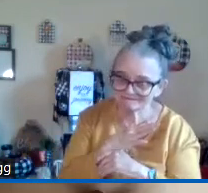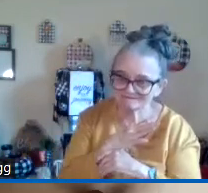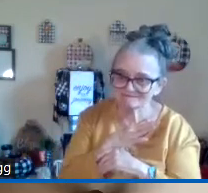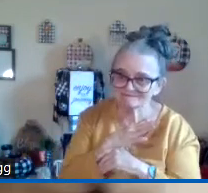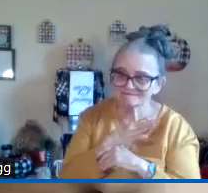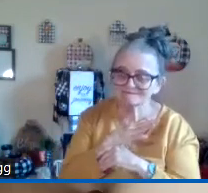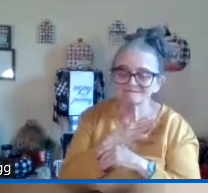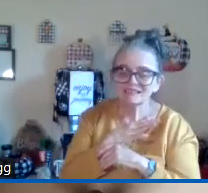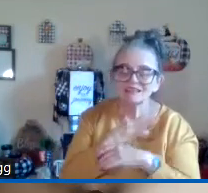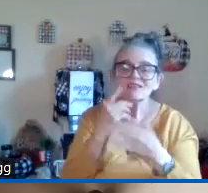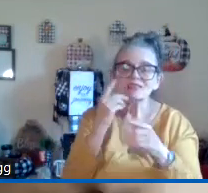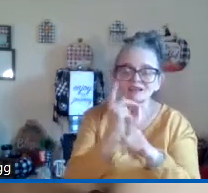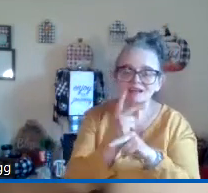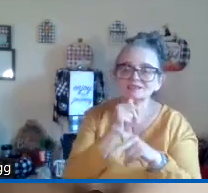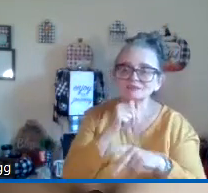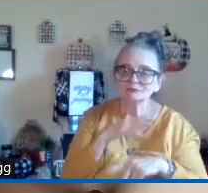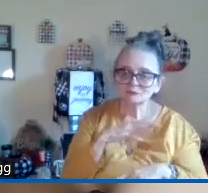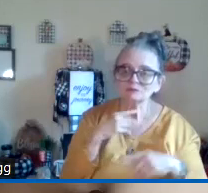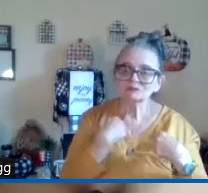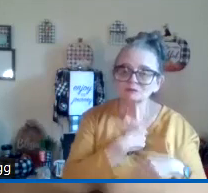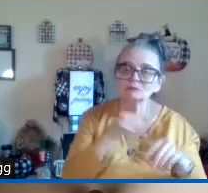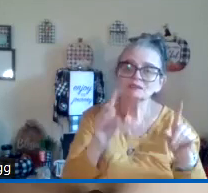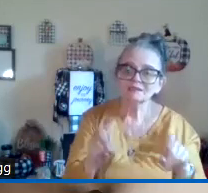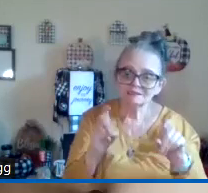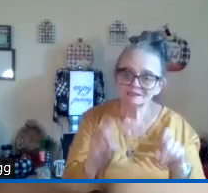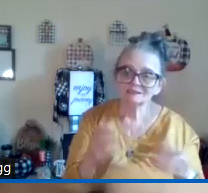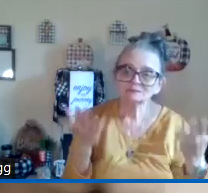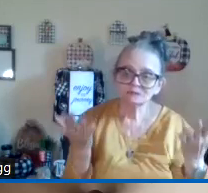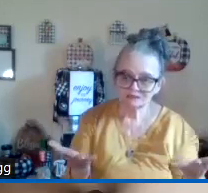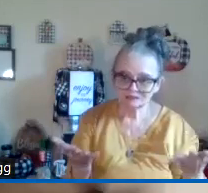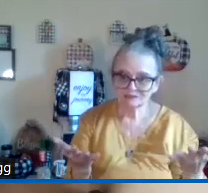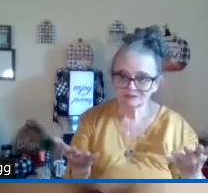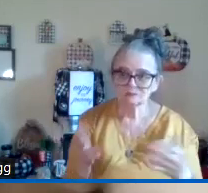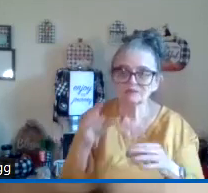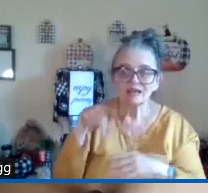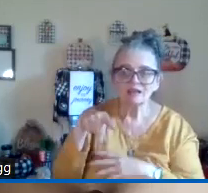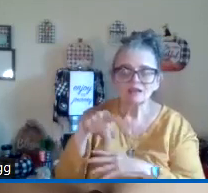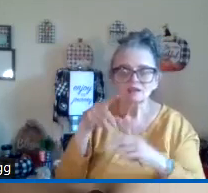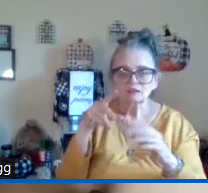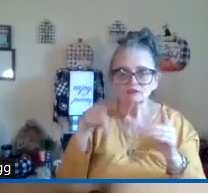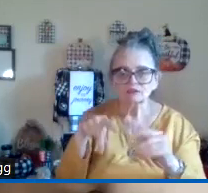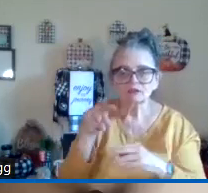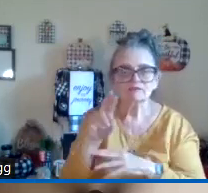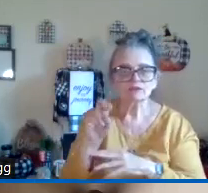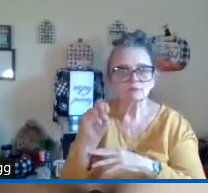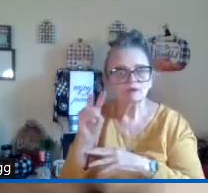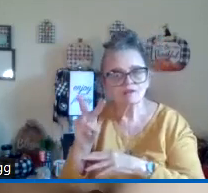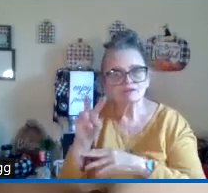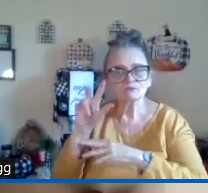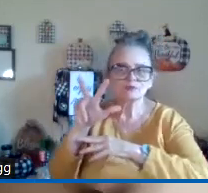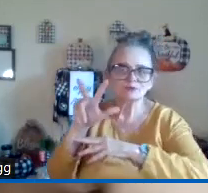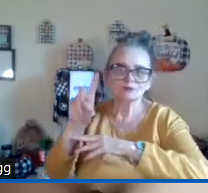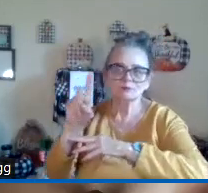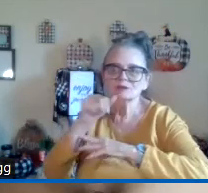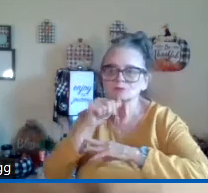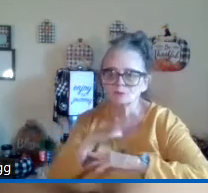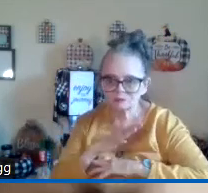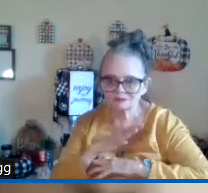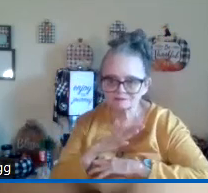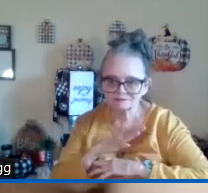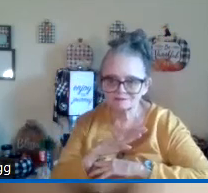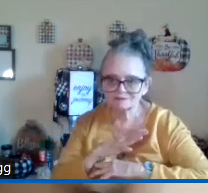over control and take. They want that poor person to go out and steal from another person